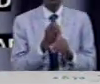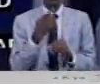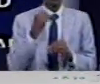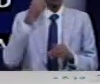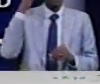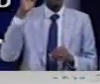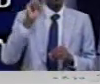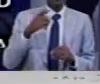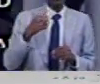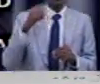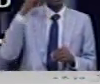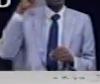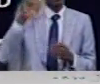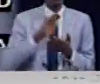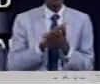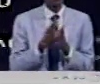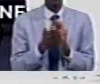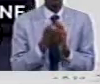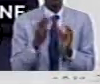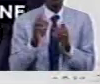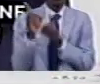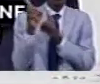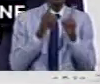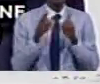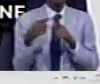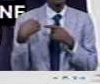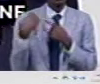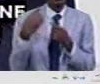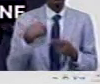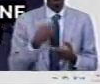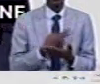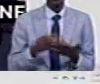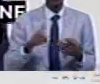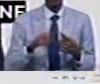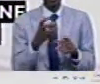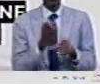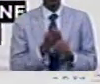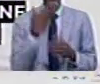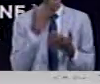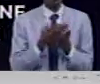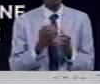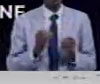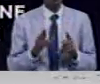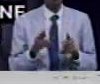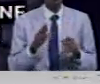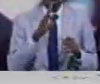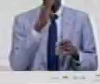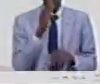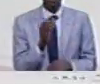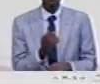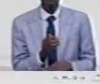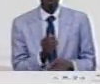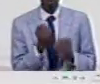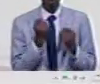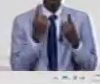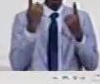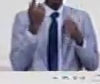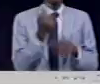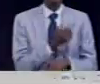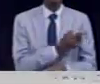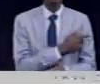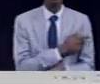laziness as a common disability. We lose self-confidence, discipline, courage, passion, and integrity. Without those characters, we